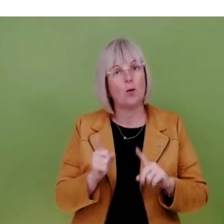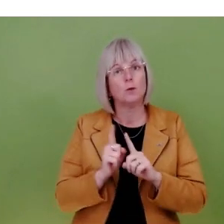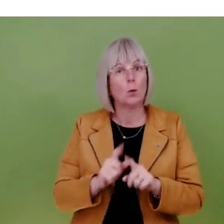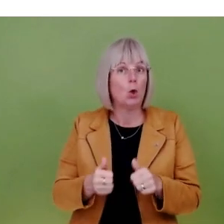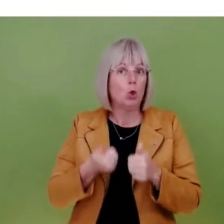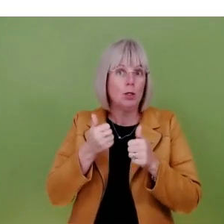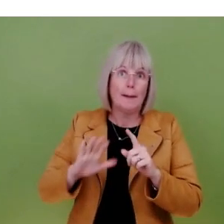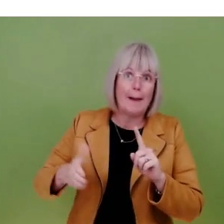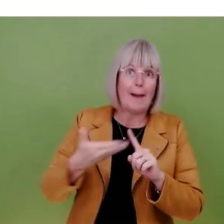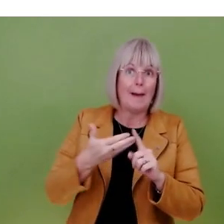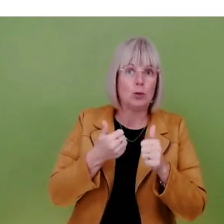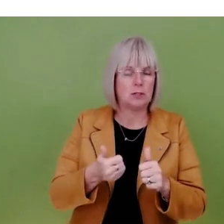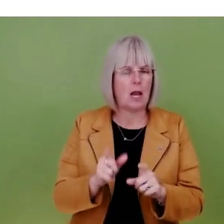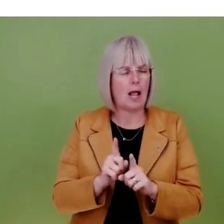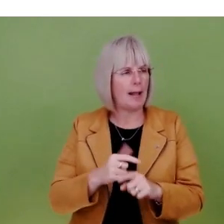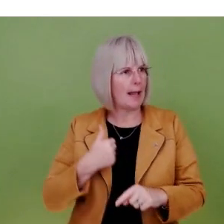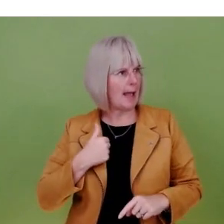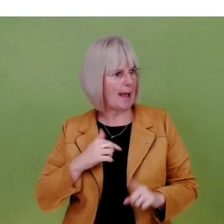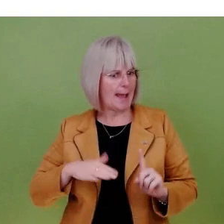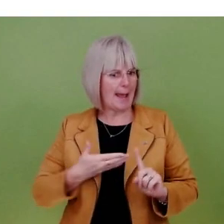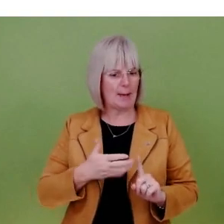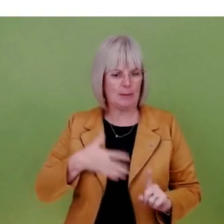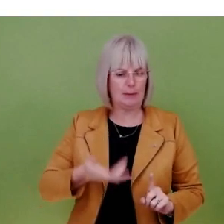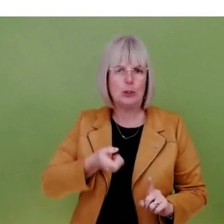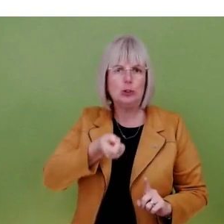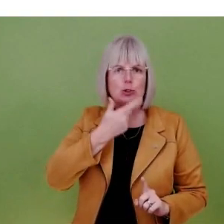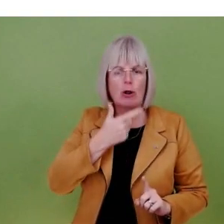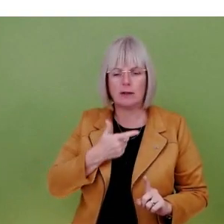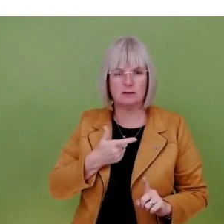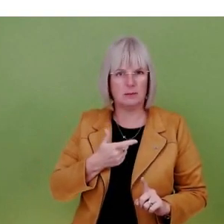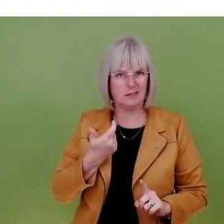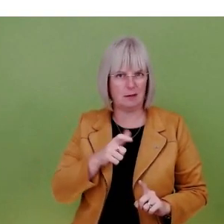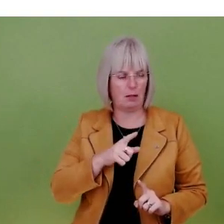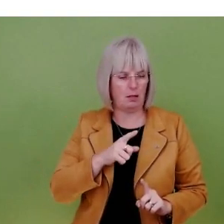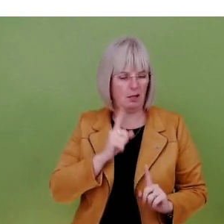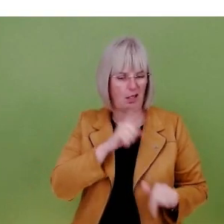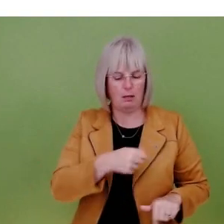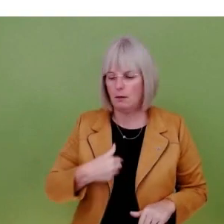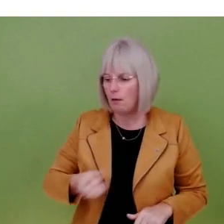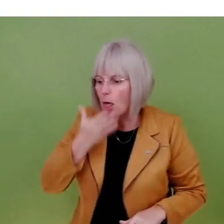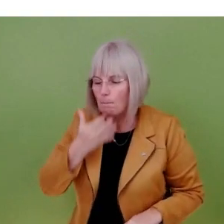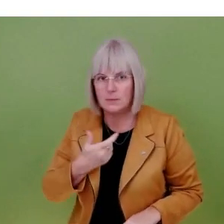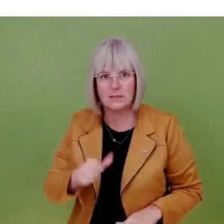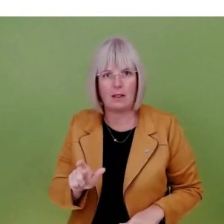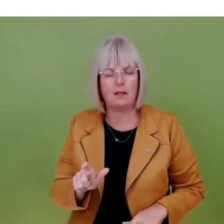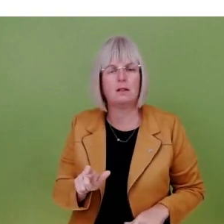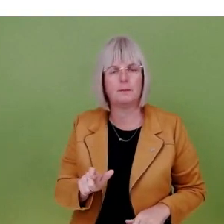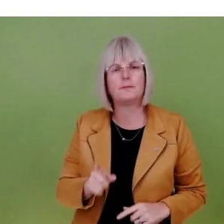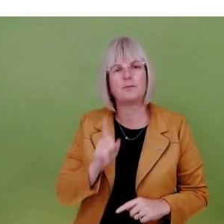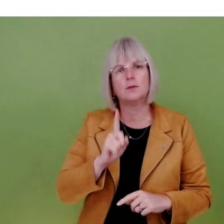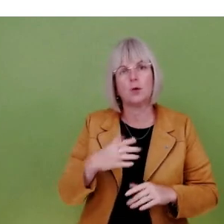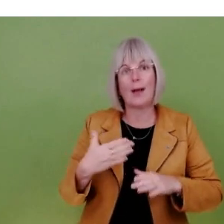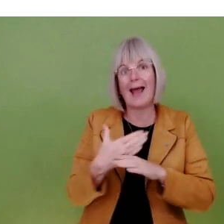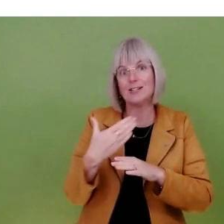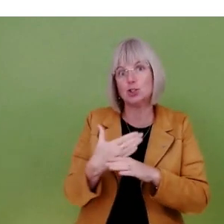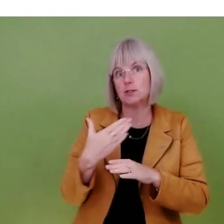to eat a chocolate bar, but I'll still eat it. The good intentions need actions behind them, and that's going back to what Tansy and the flavour today